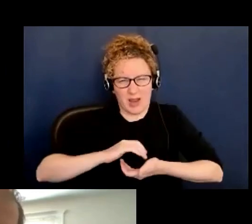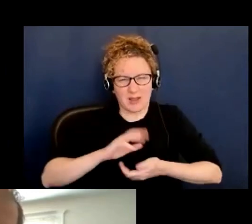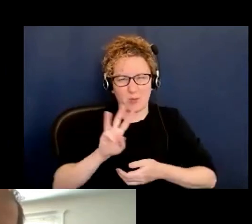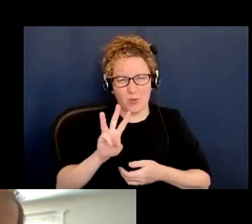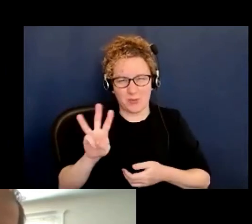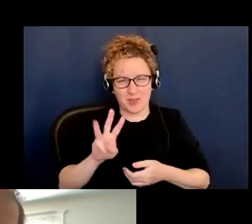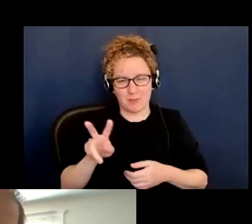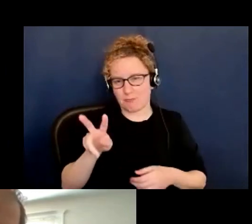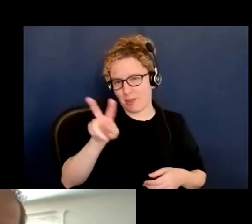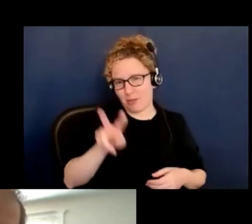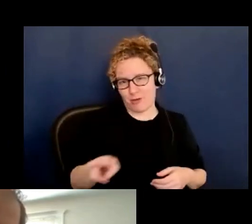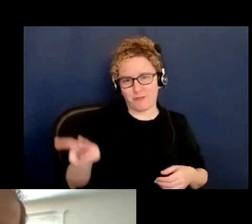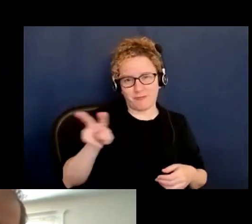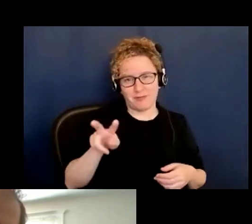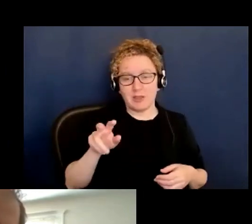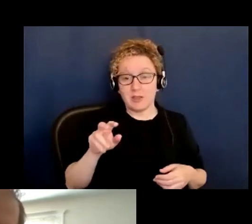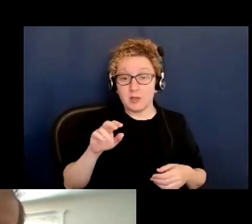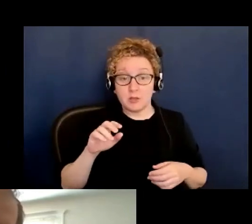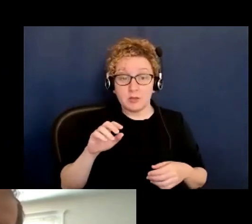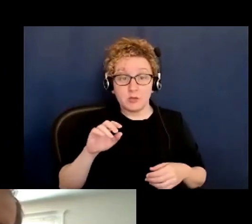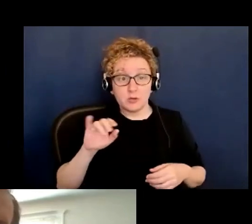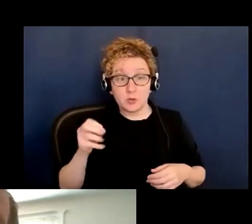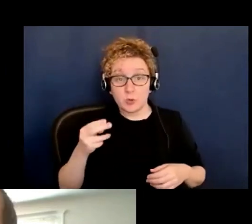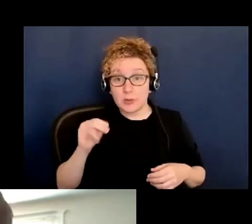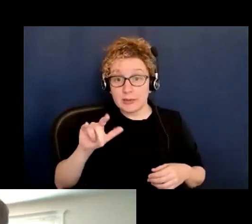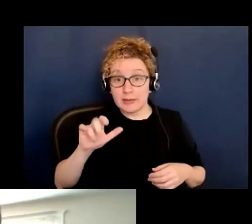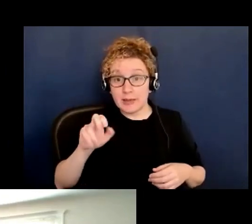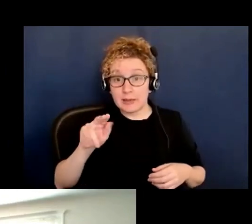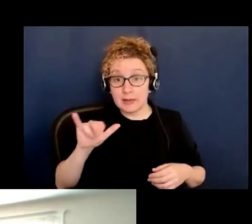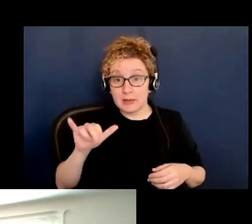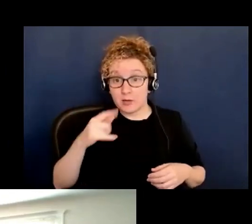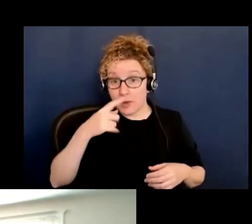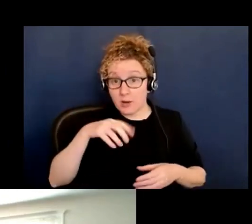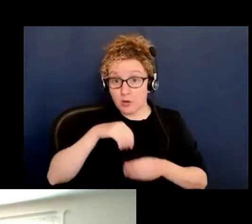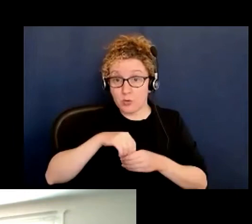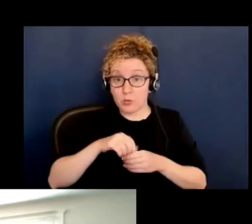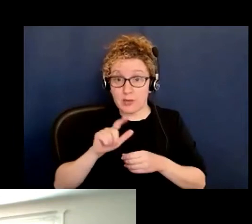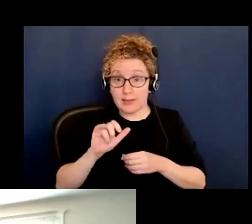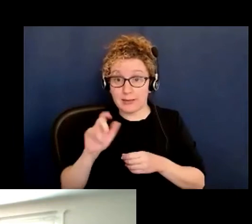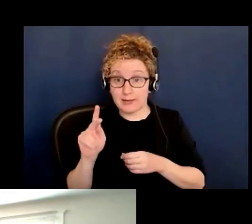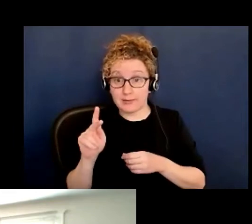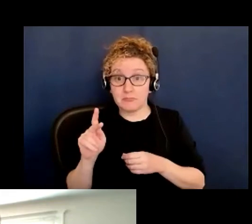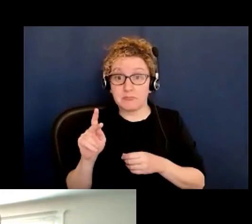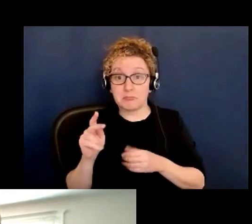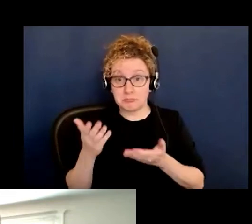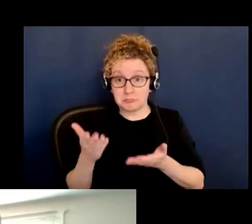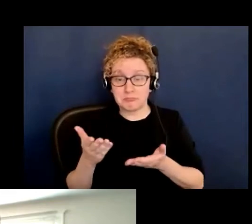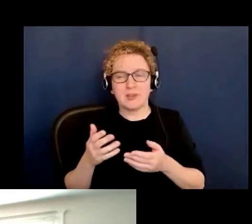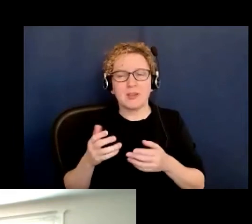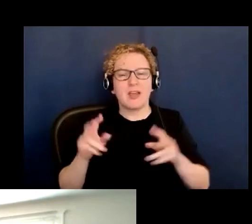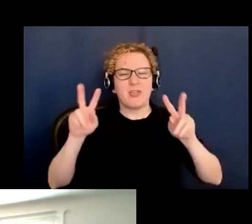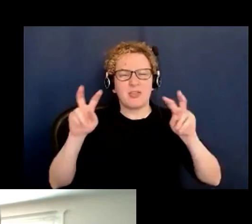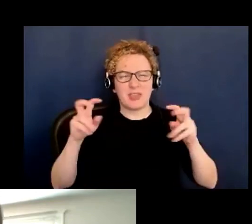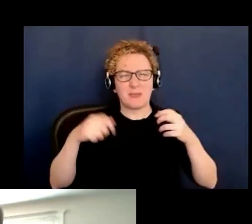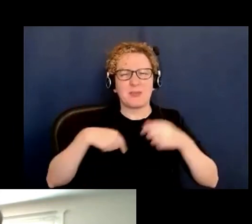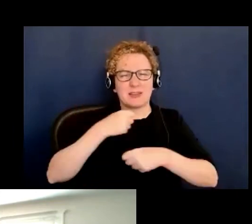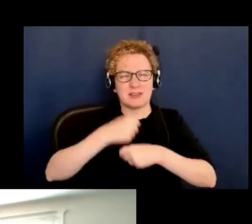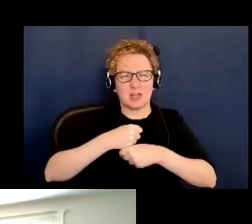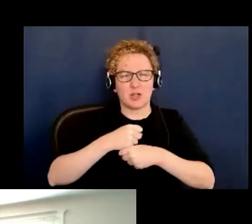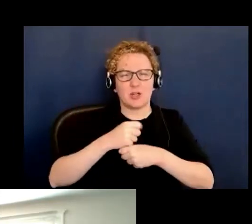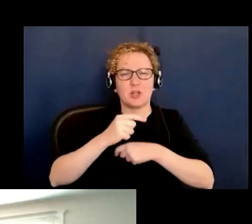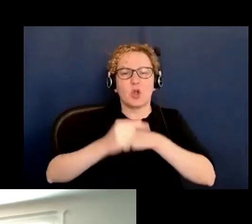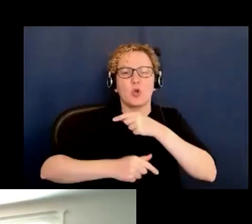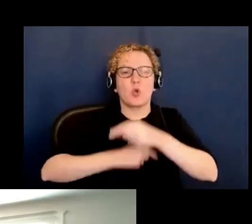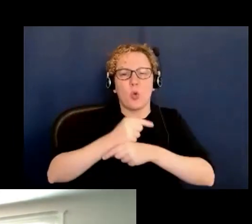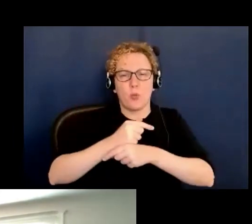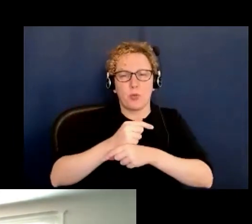Joey Lenny, maybe you can include the link if you don't mind in the chat box. And the theme this year of the virtual poster fair is global careers. And so